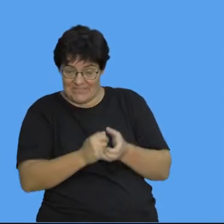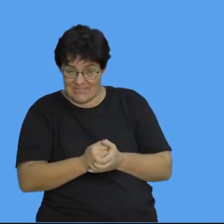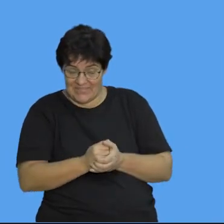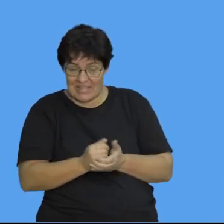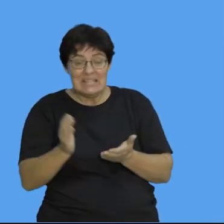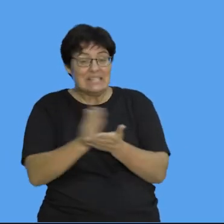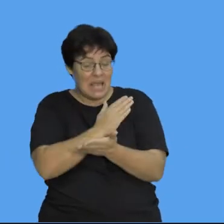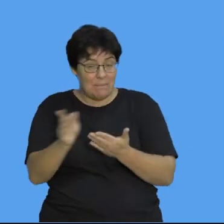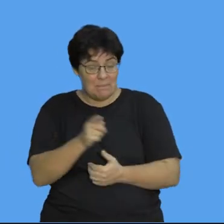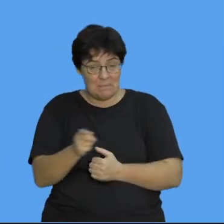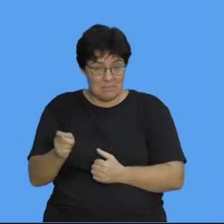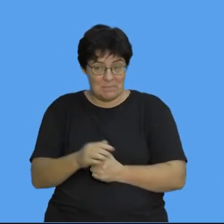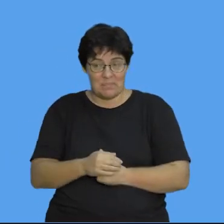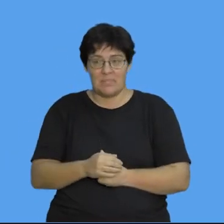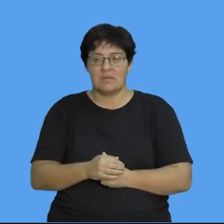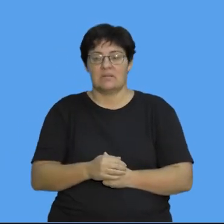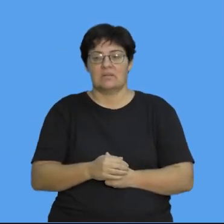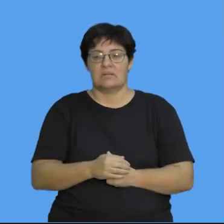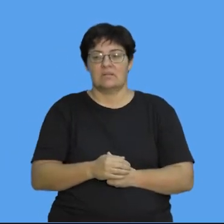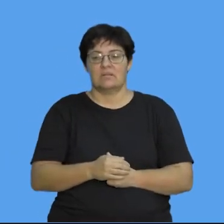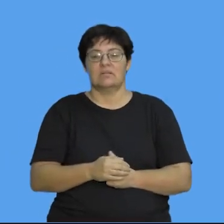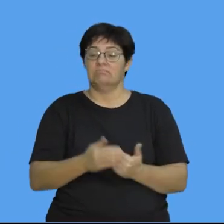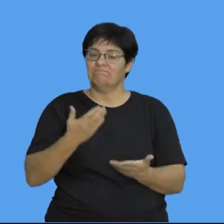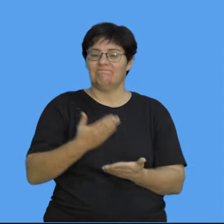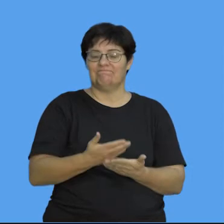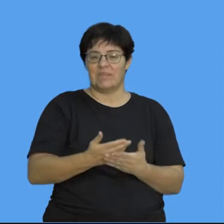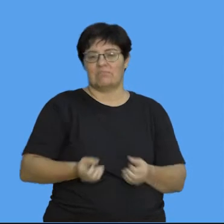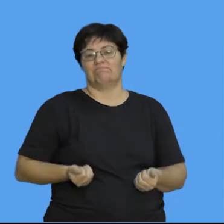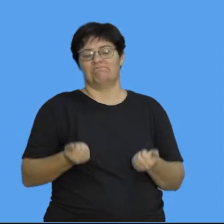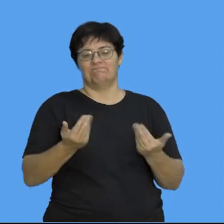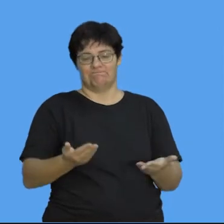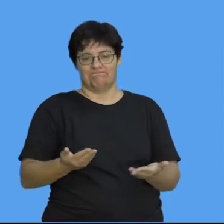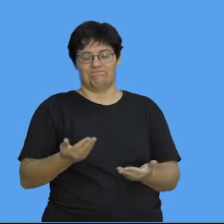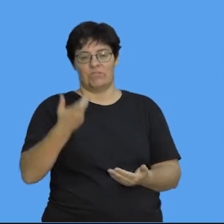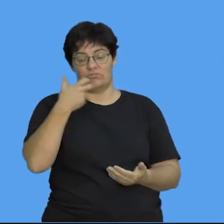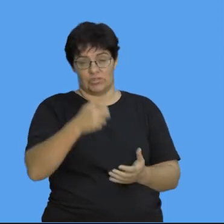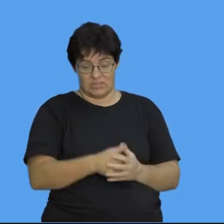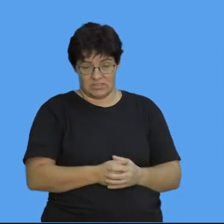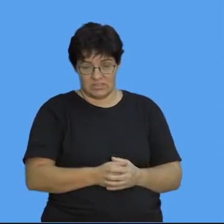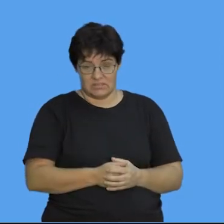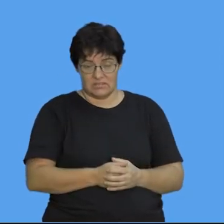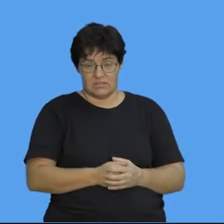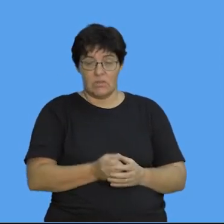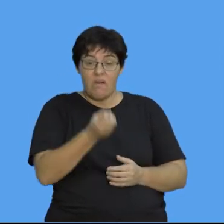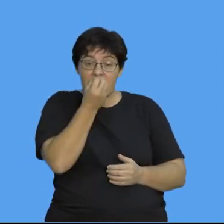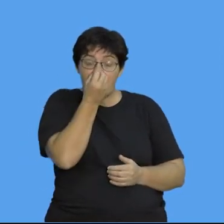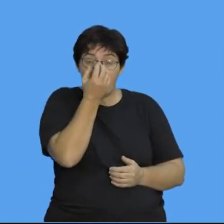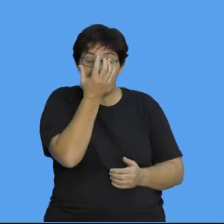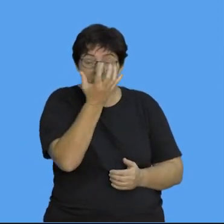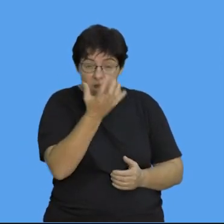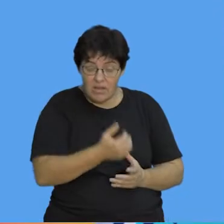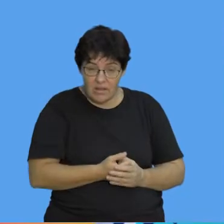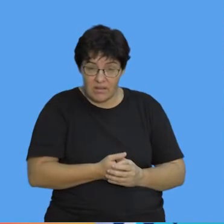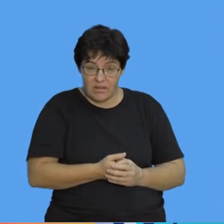find that some of the angiosperms, they are going to be able to produce fruit. So their